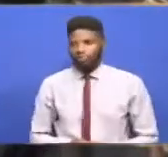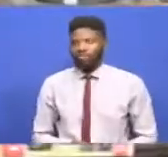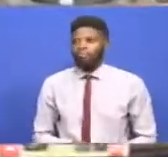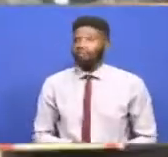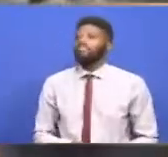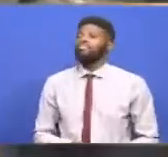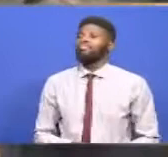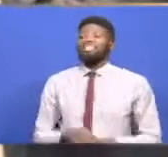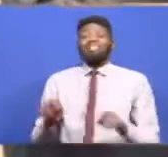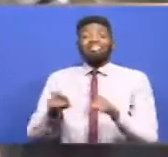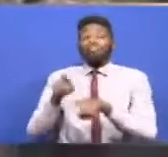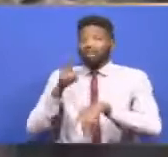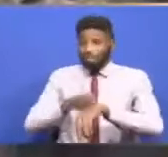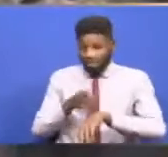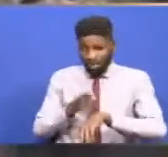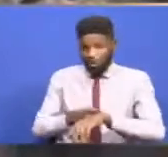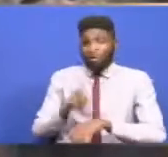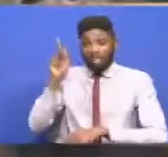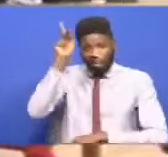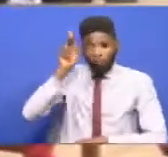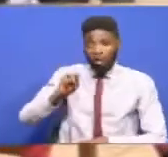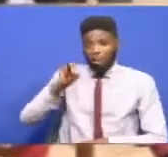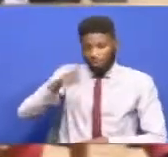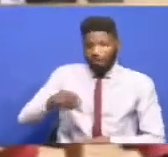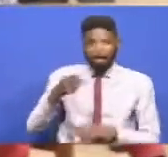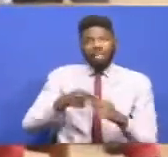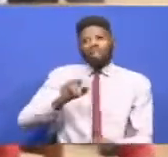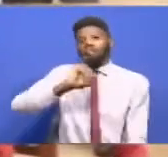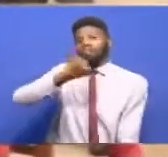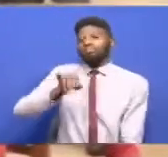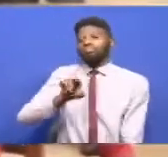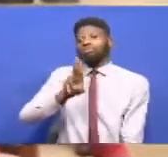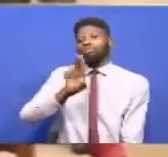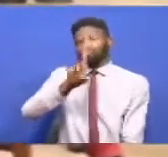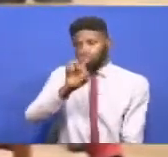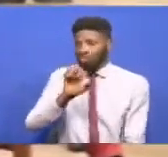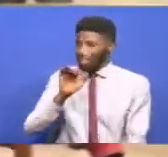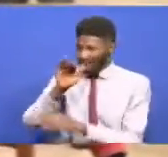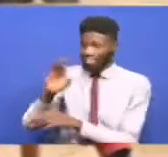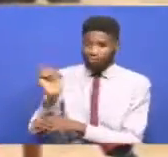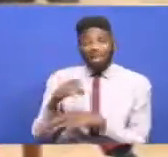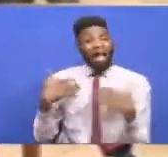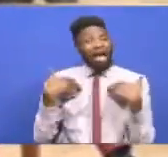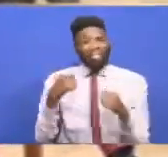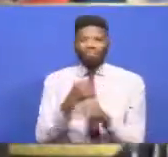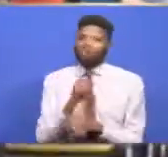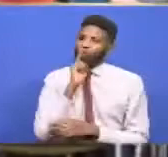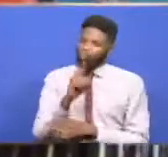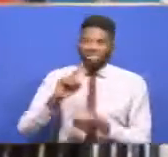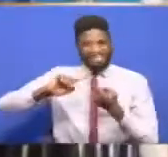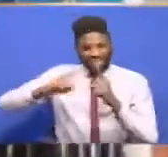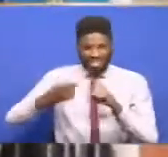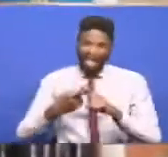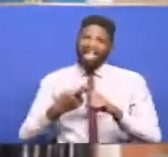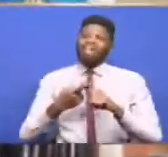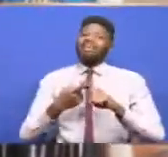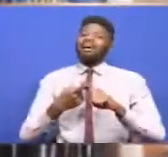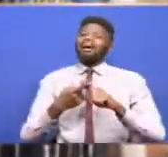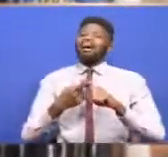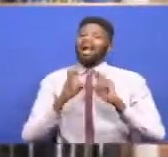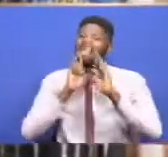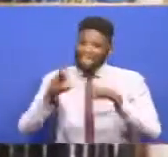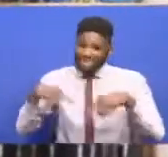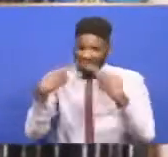In the meantime, Kiambu Member of Parliament Jude Njomo has called on the Ministry of Health to ensure standard results for COVID-19